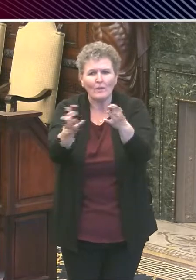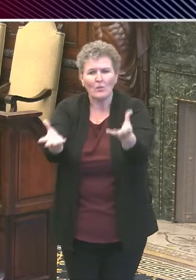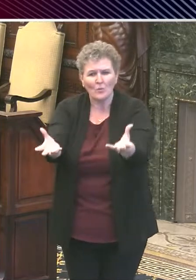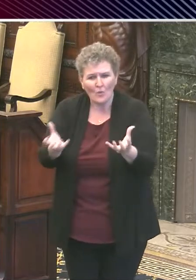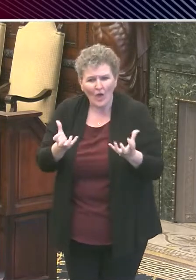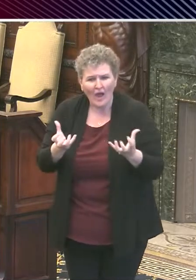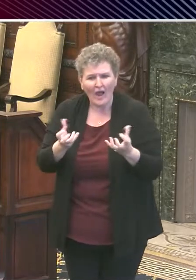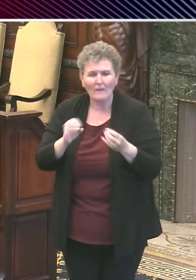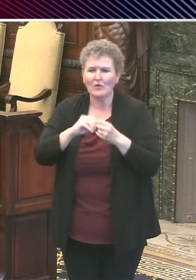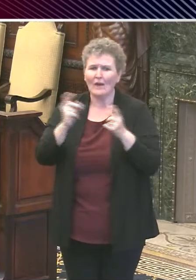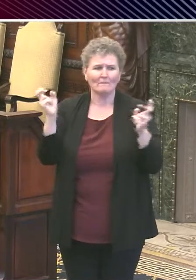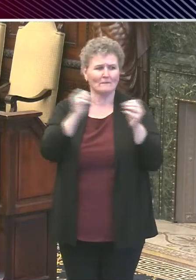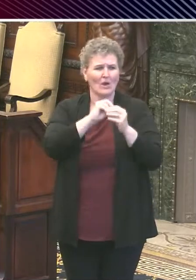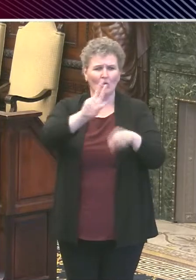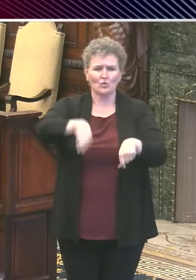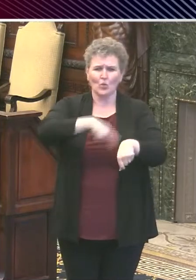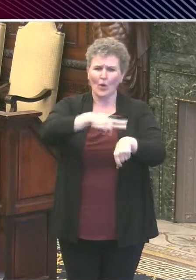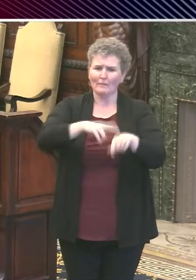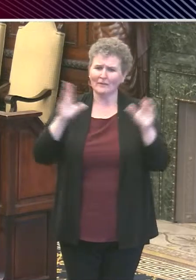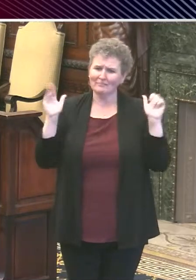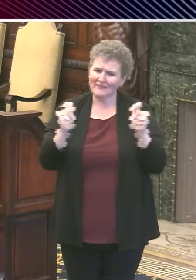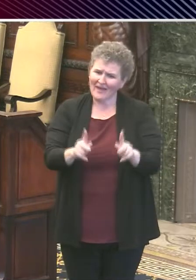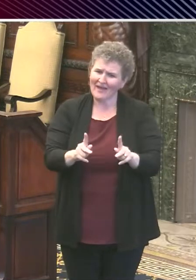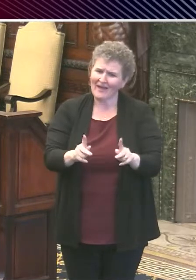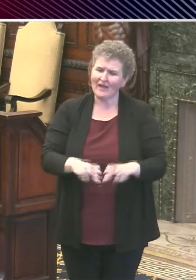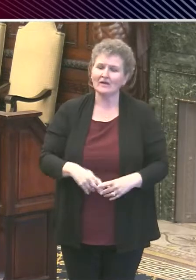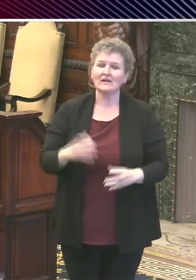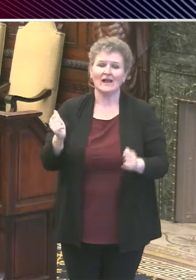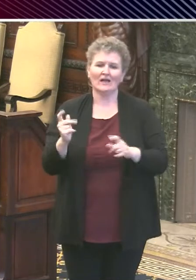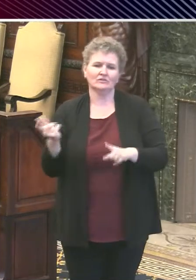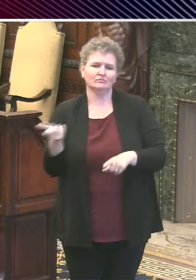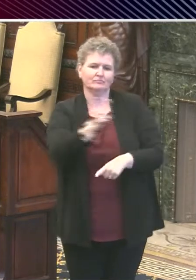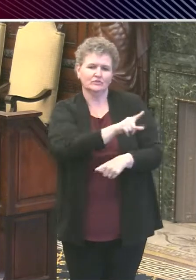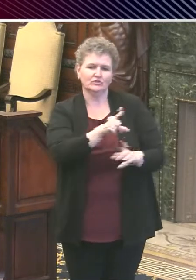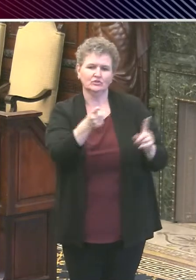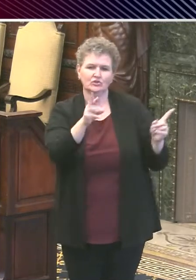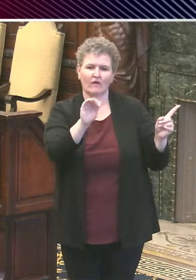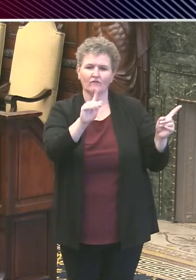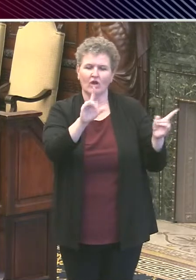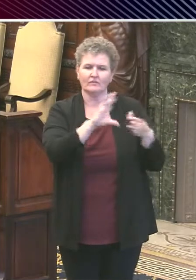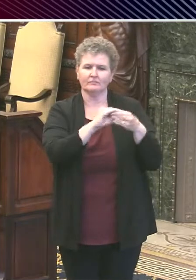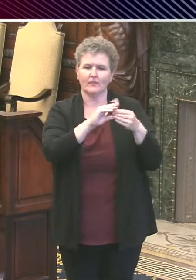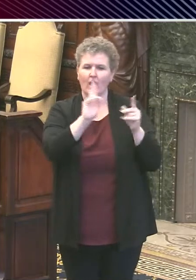lives. I now turn this over to Dr. Farley for today's COVID update.